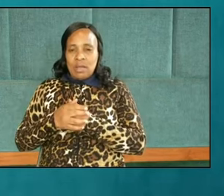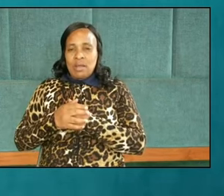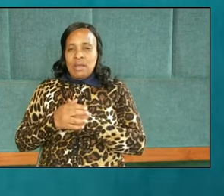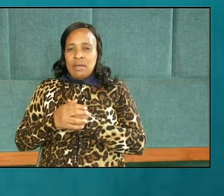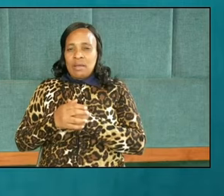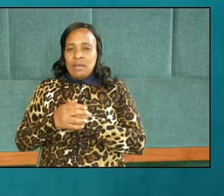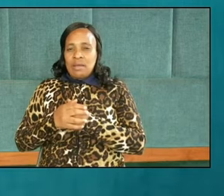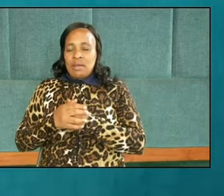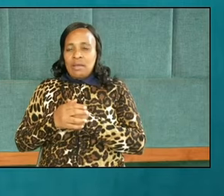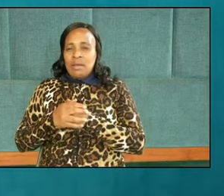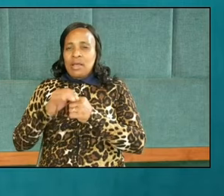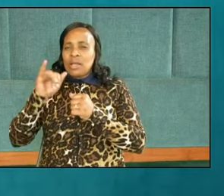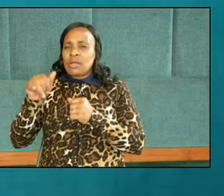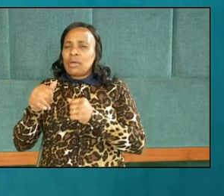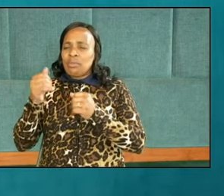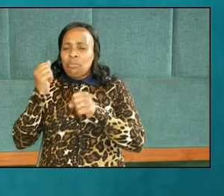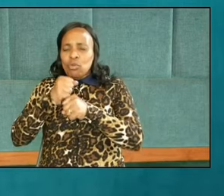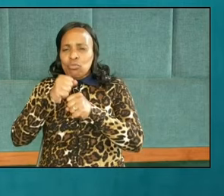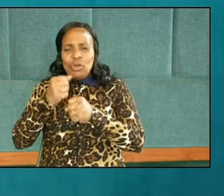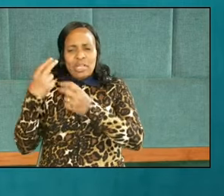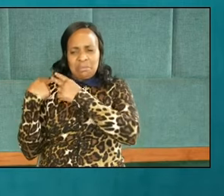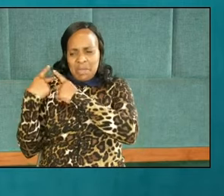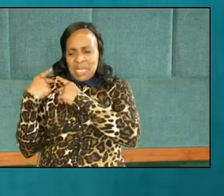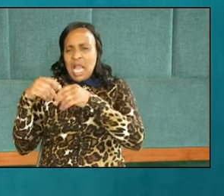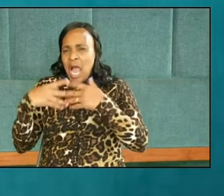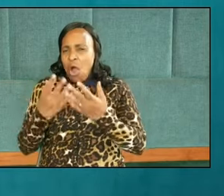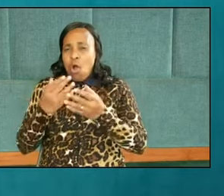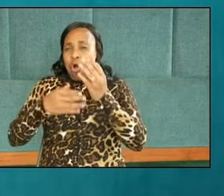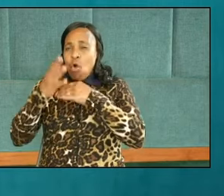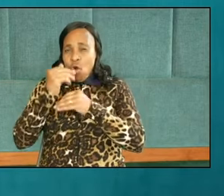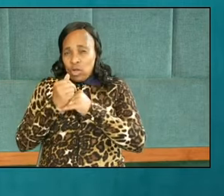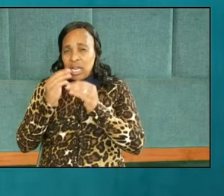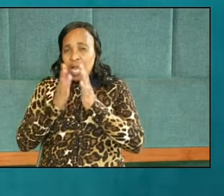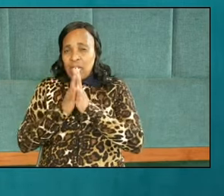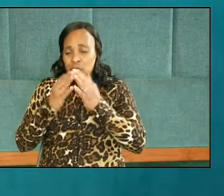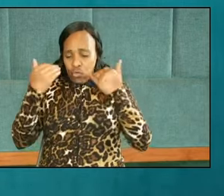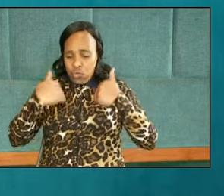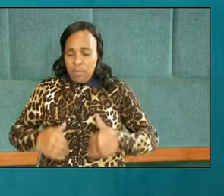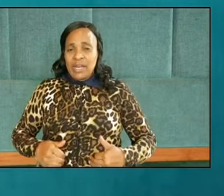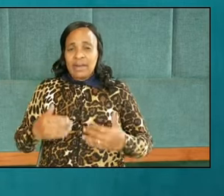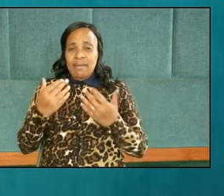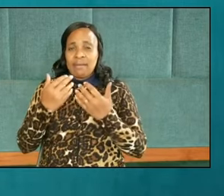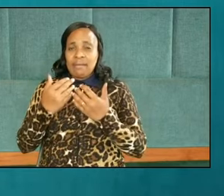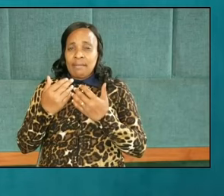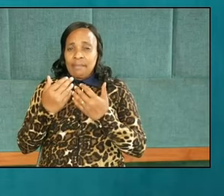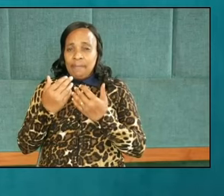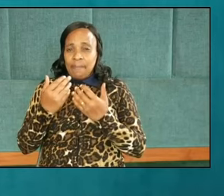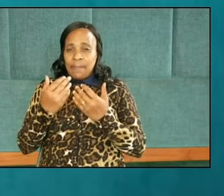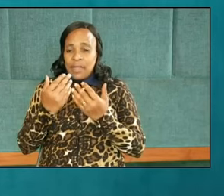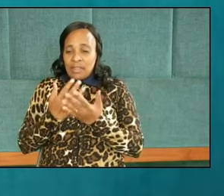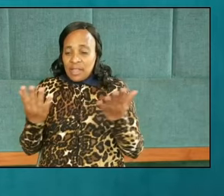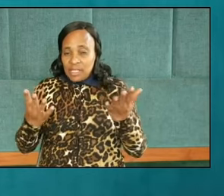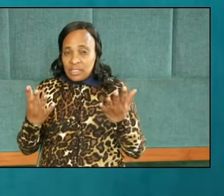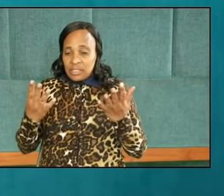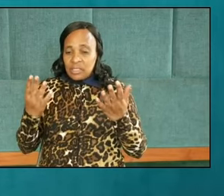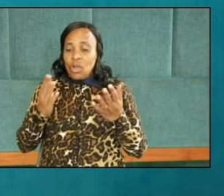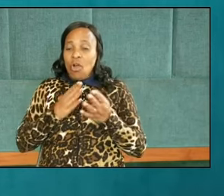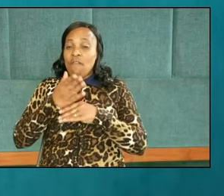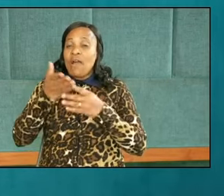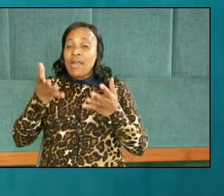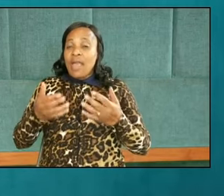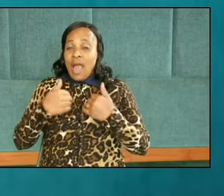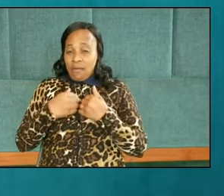would you rather depend on how God leads you or on how human culture leads you? Over here we have